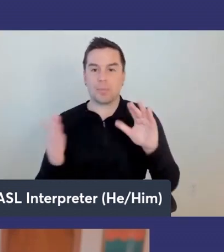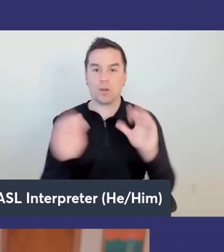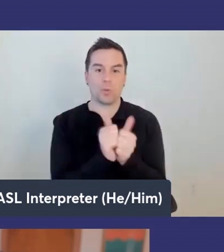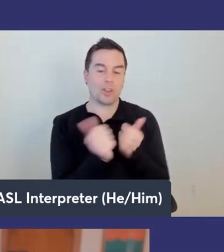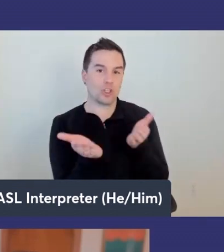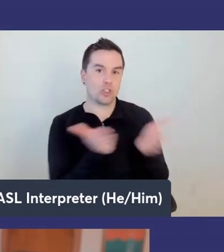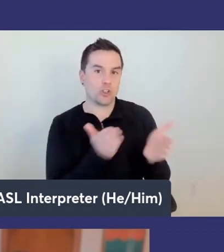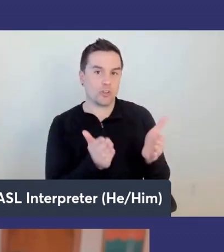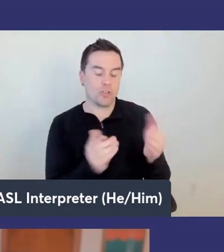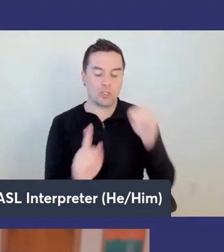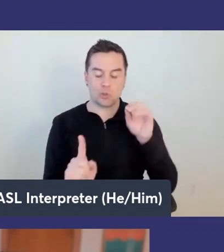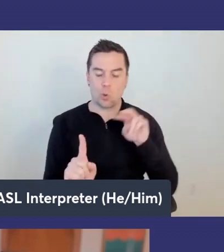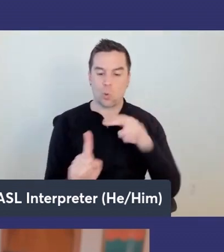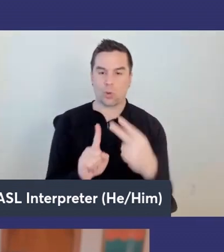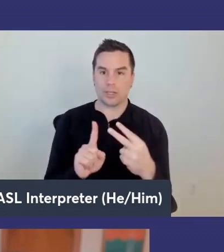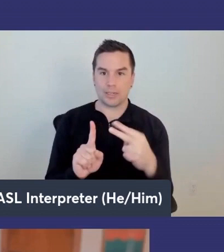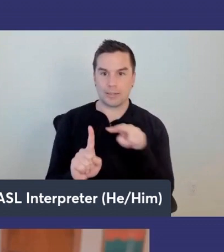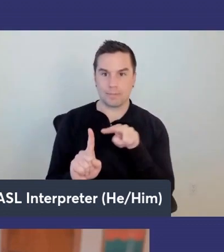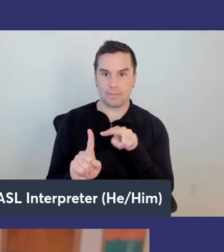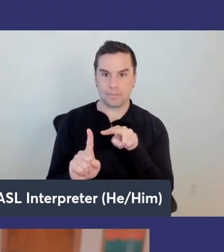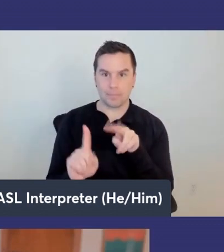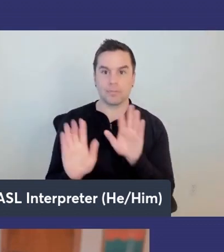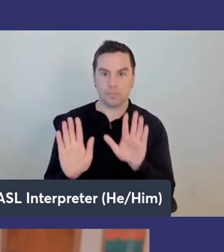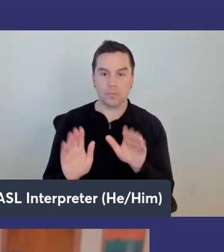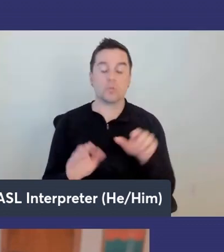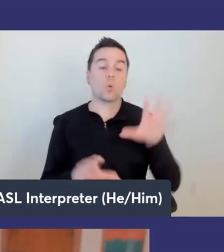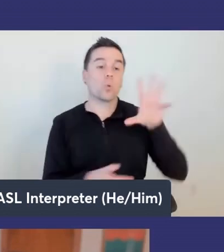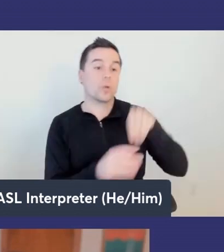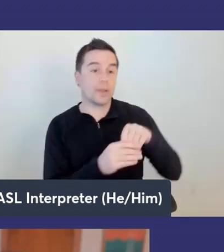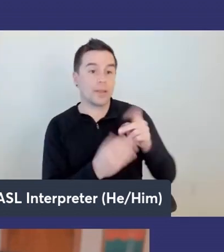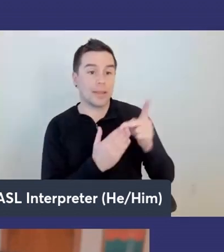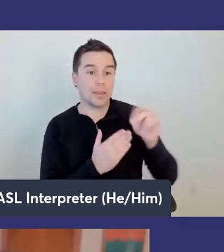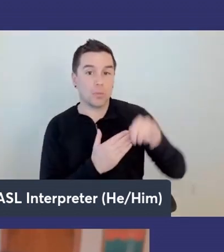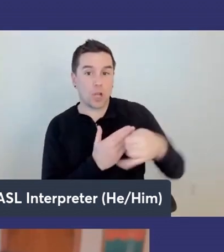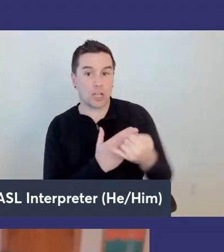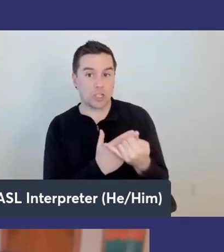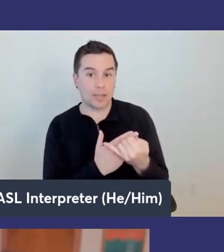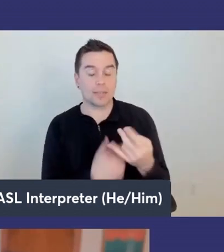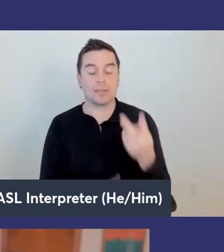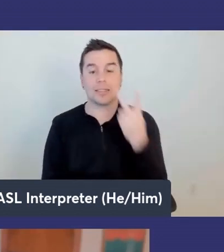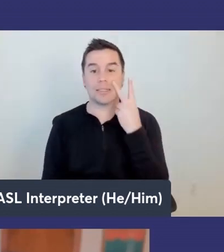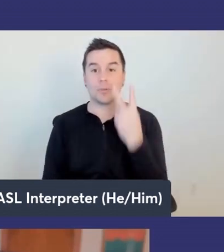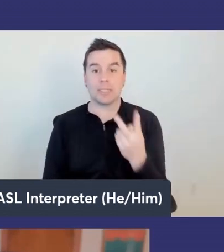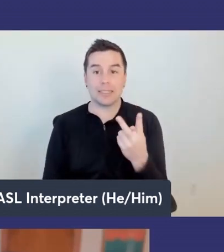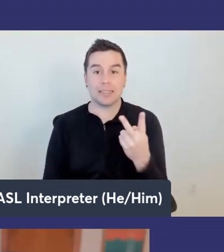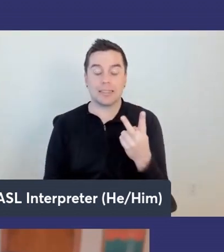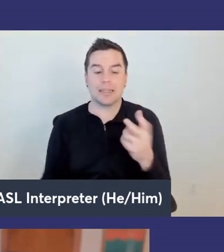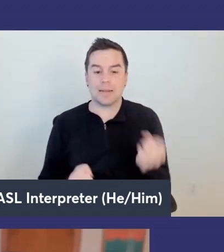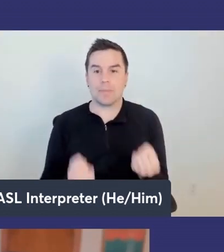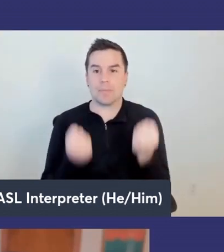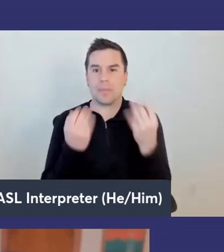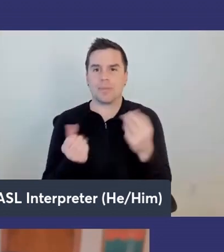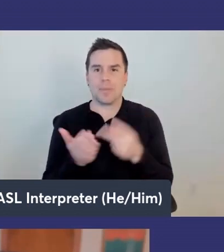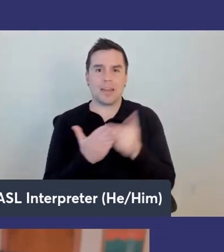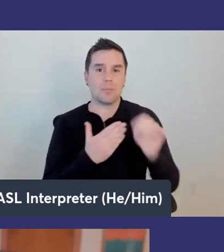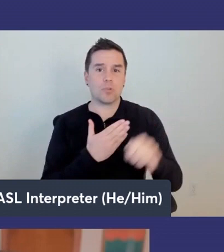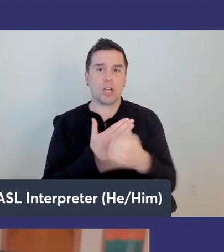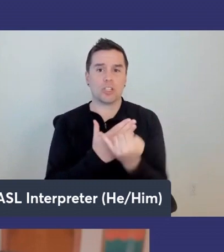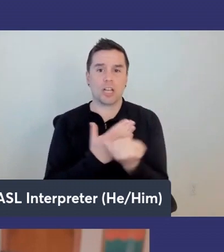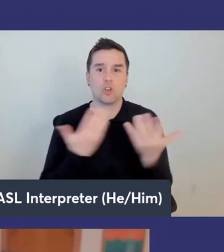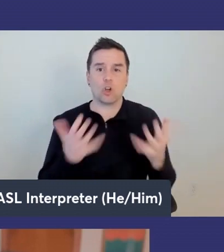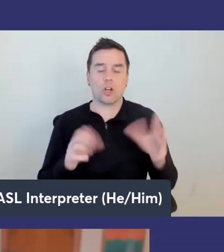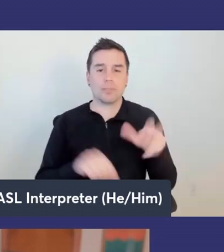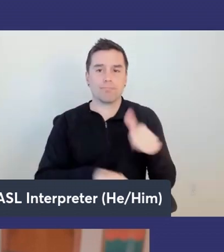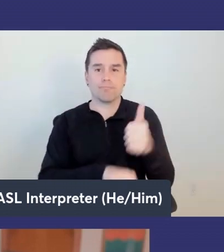experience. And once you're in the project, we see many projects existing, and we see this with our own